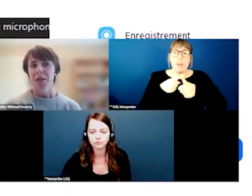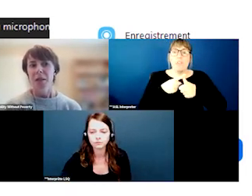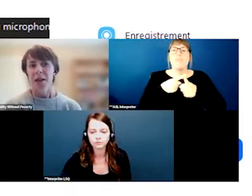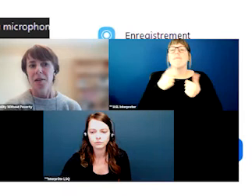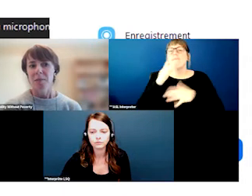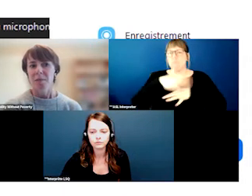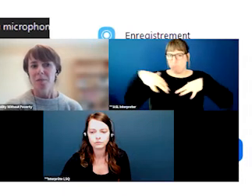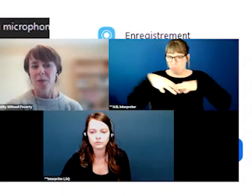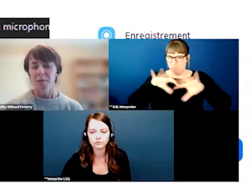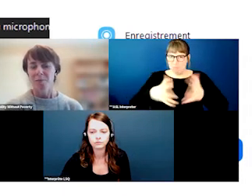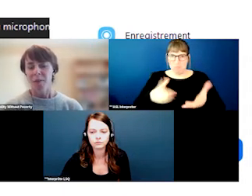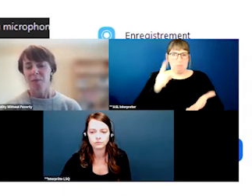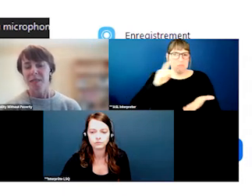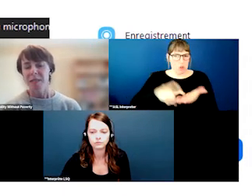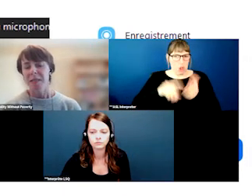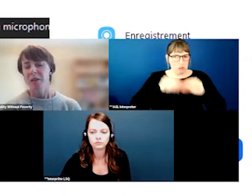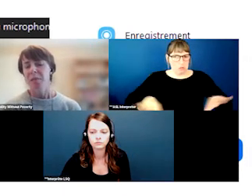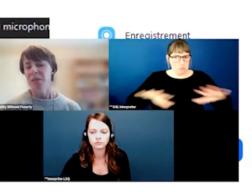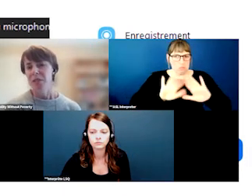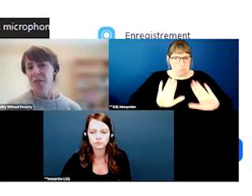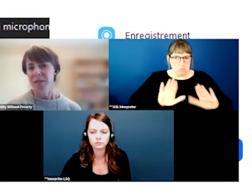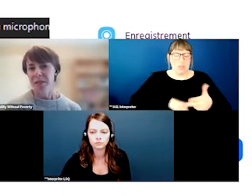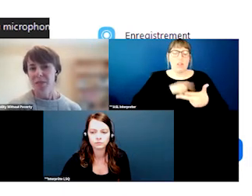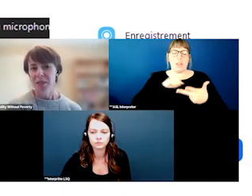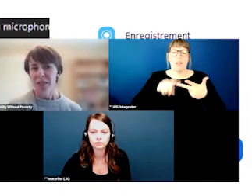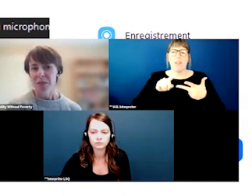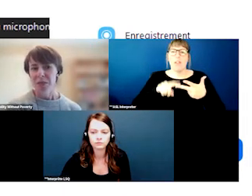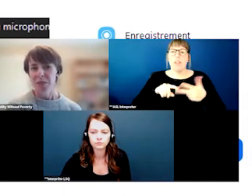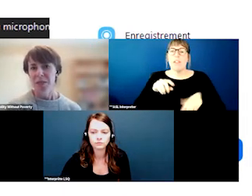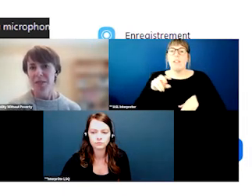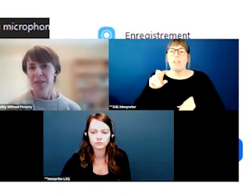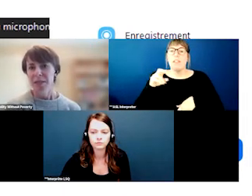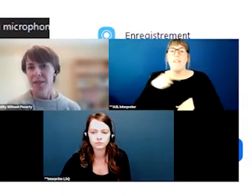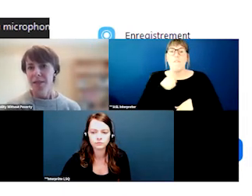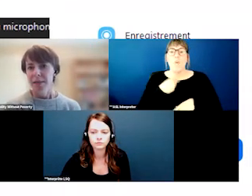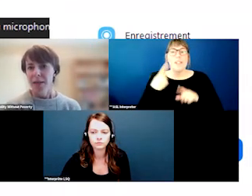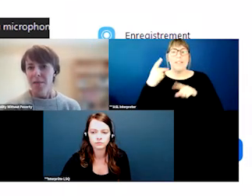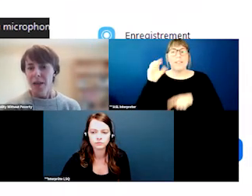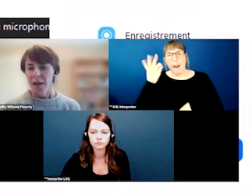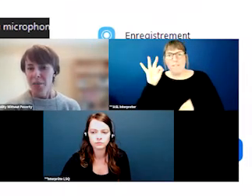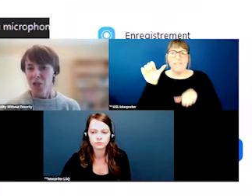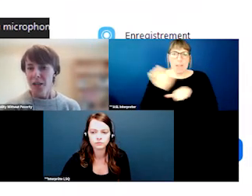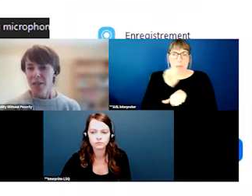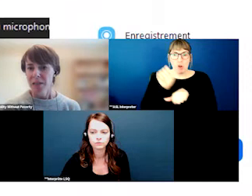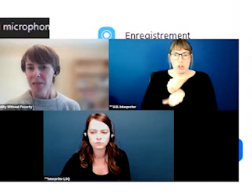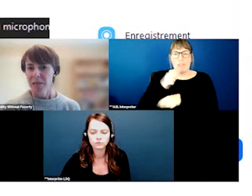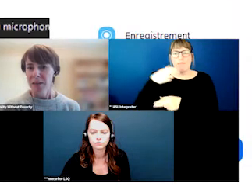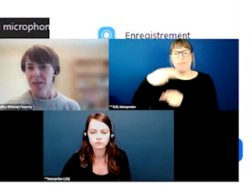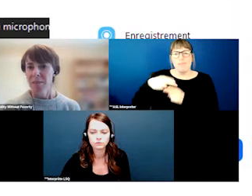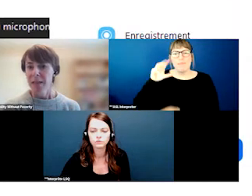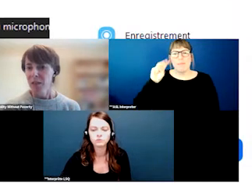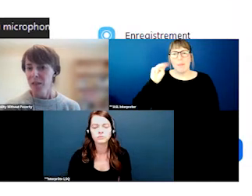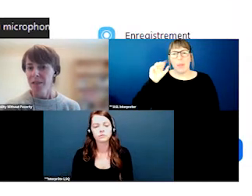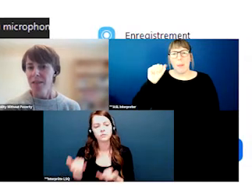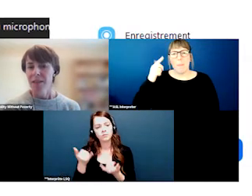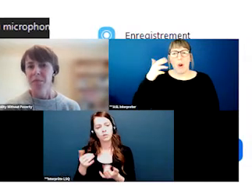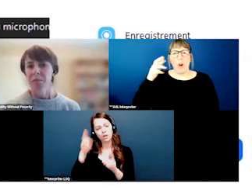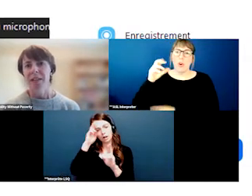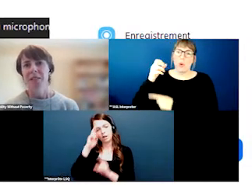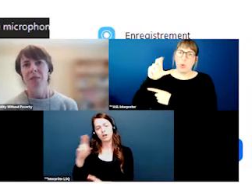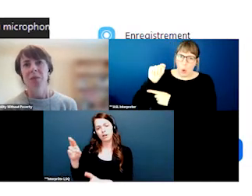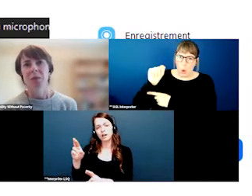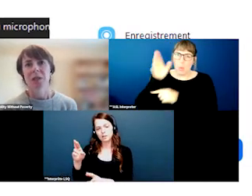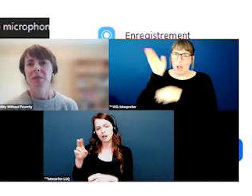Margot from Voices of Albertans with Disabilities will speak. Michelle, and then Michael, and